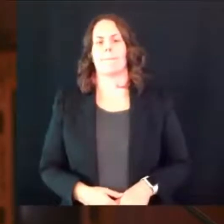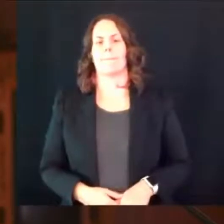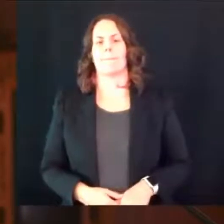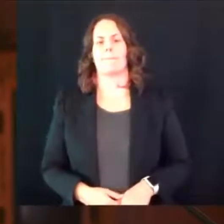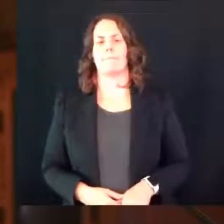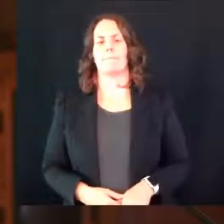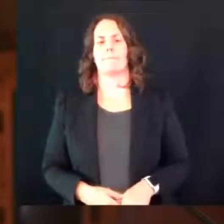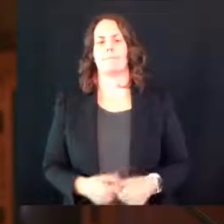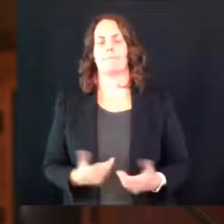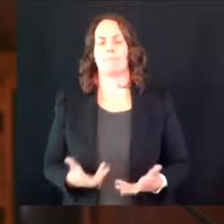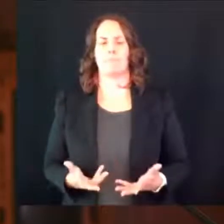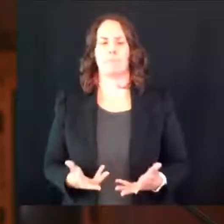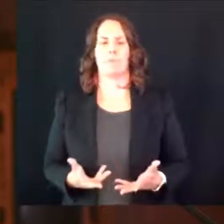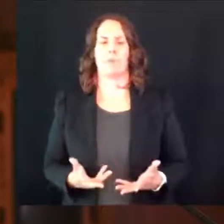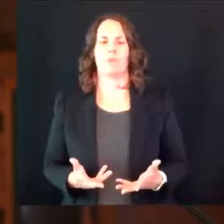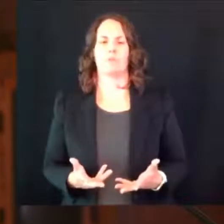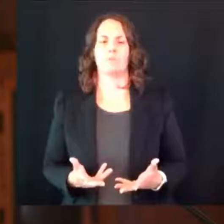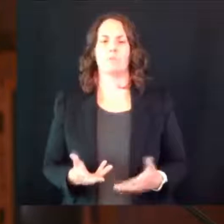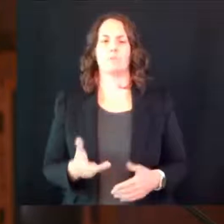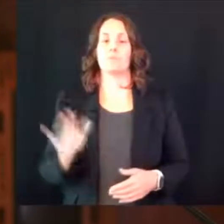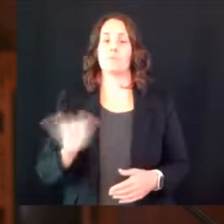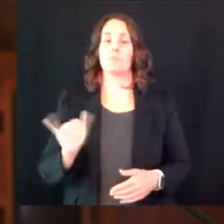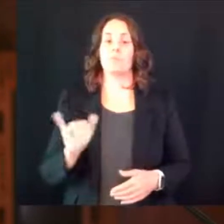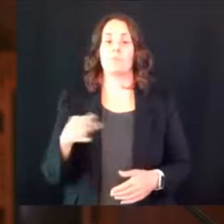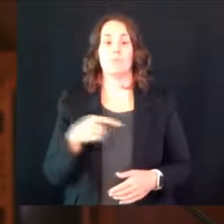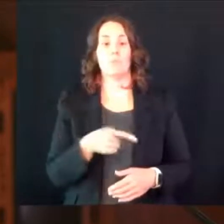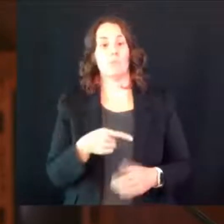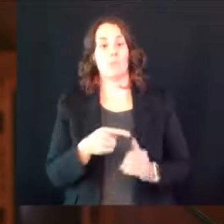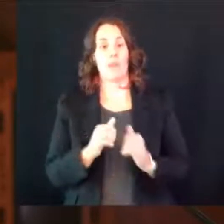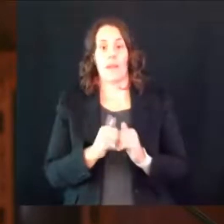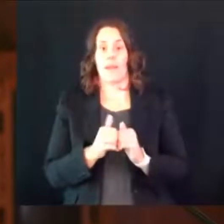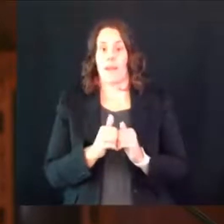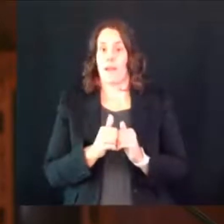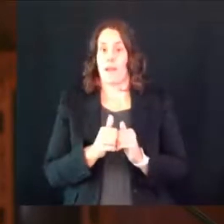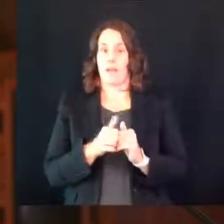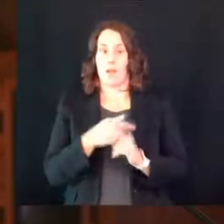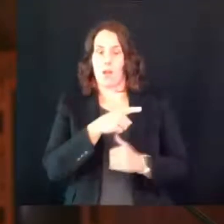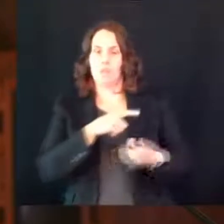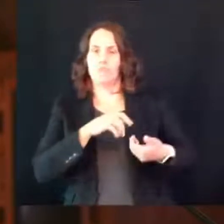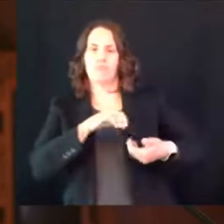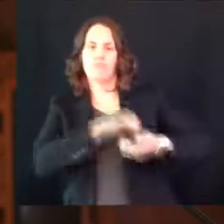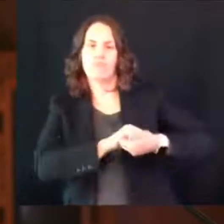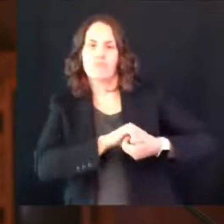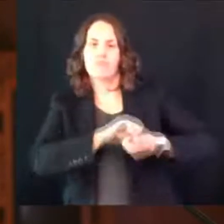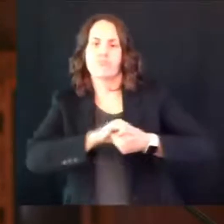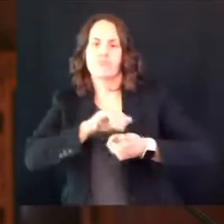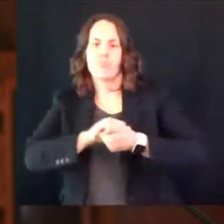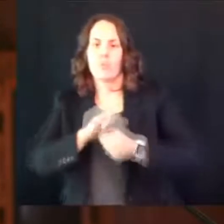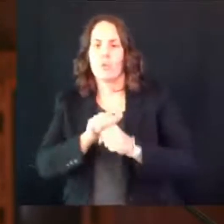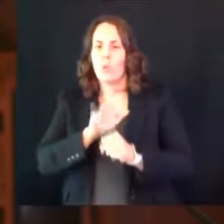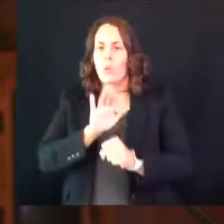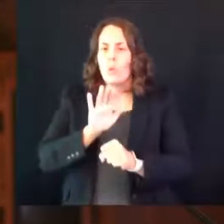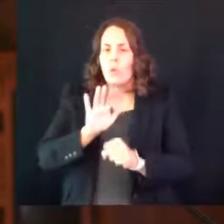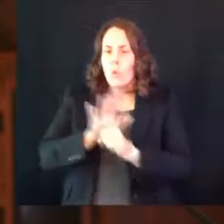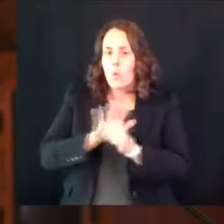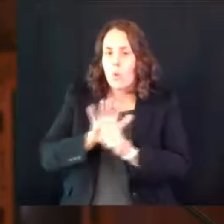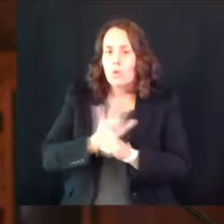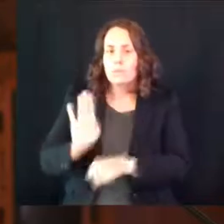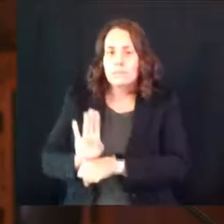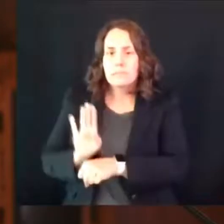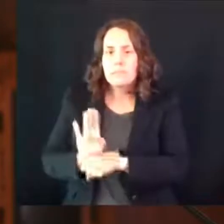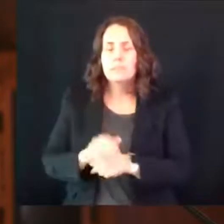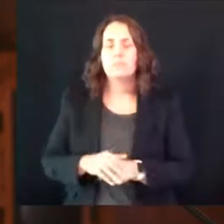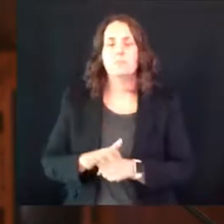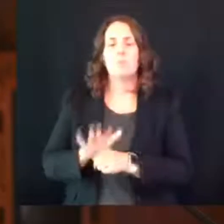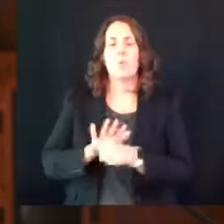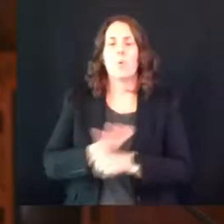business communities, their local healthcare systems, and other influencers in their communities to